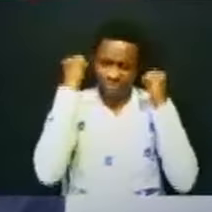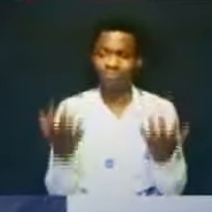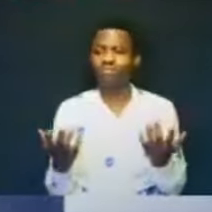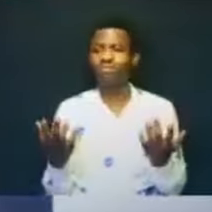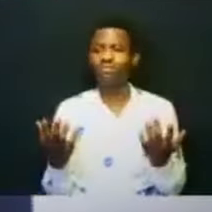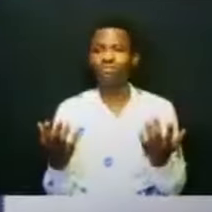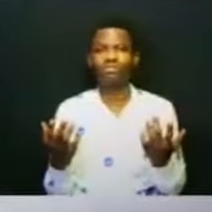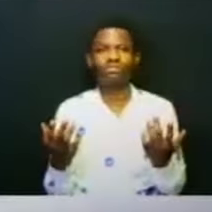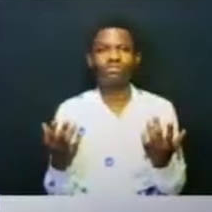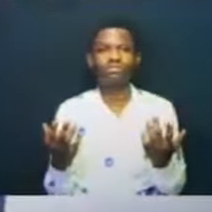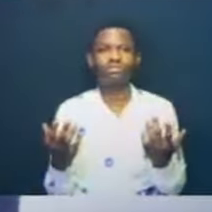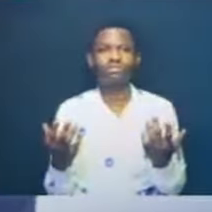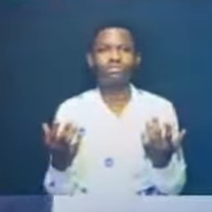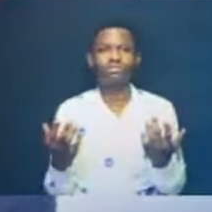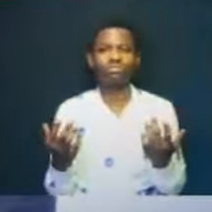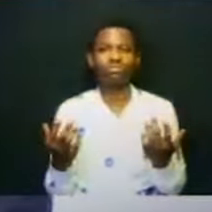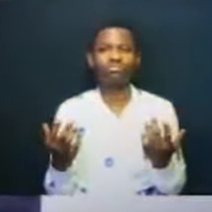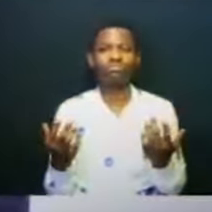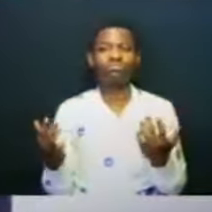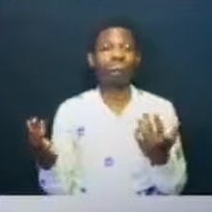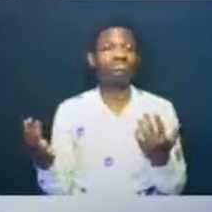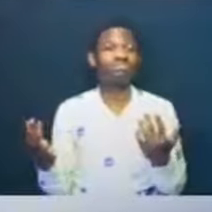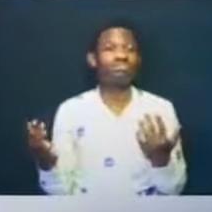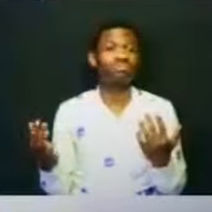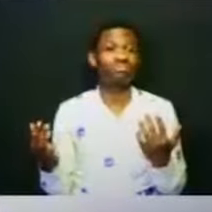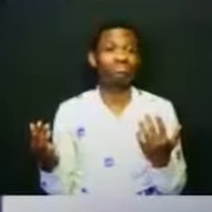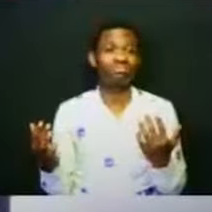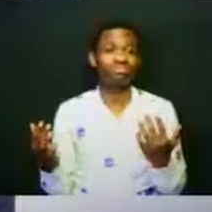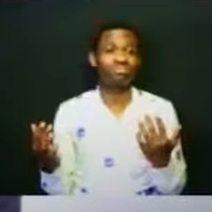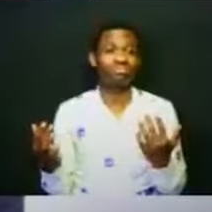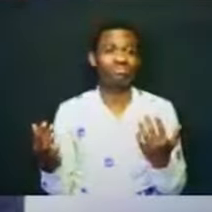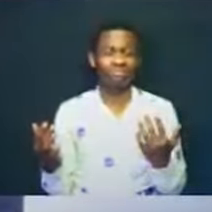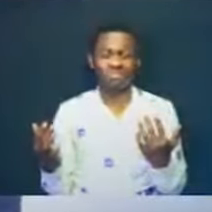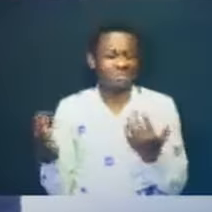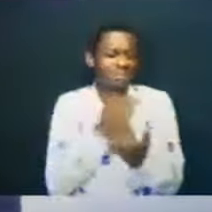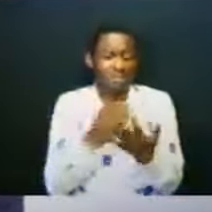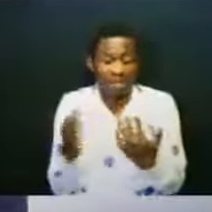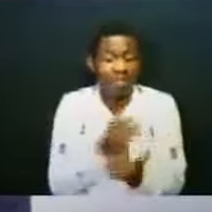Because no matter what you do, someone will by all means offend